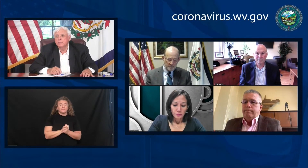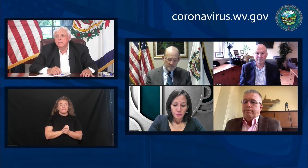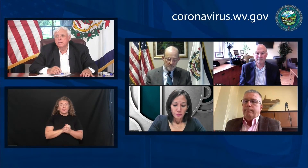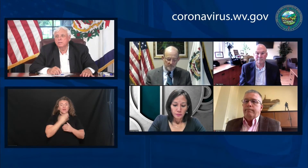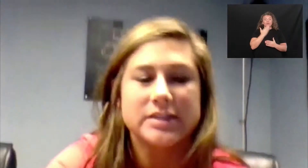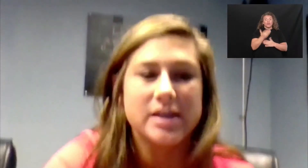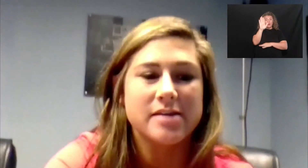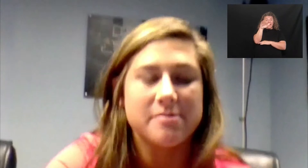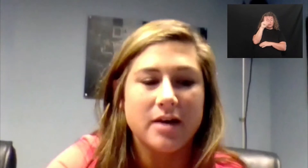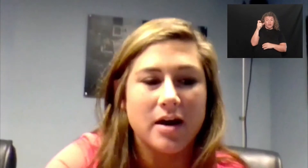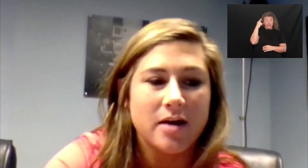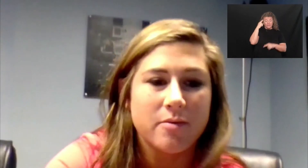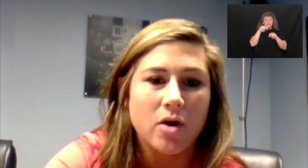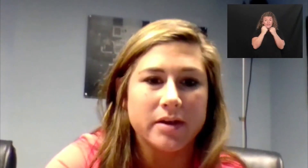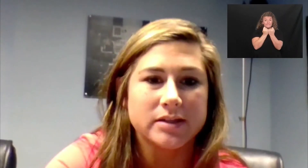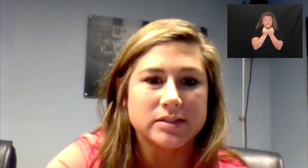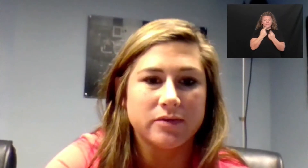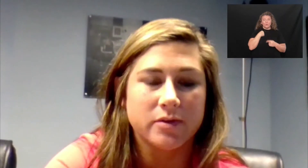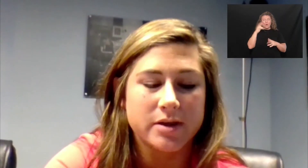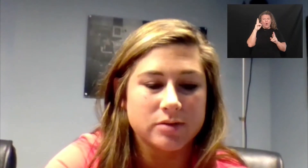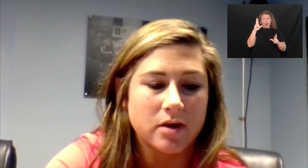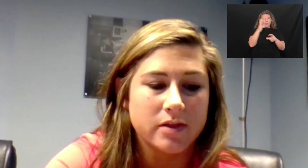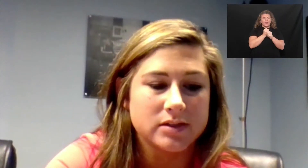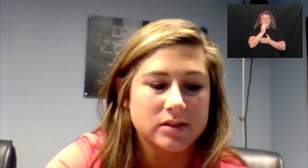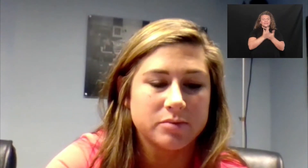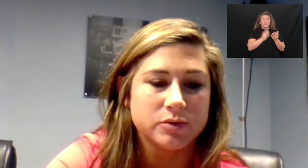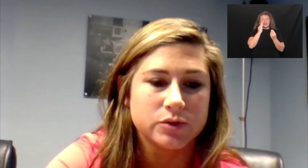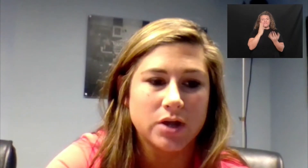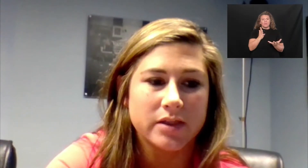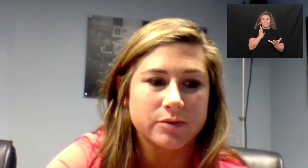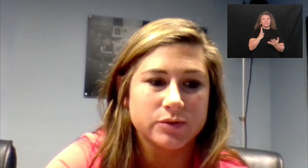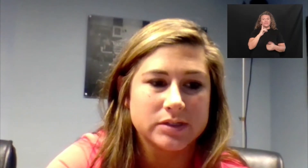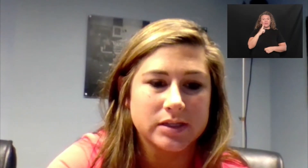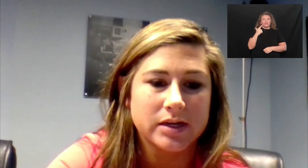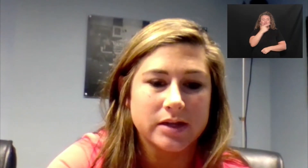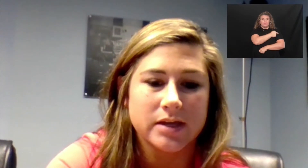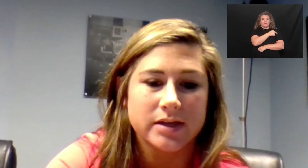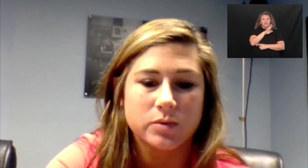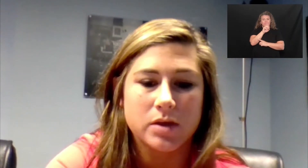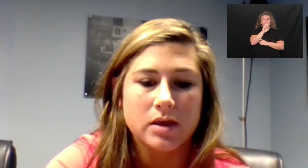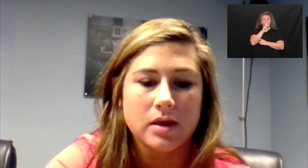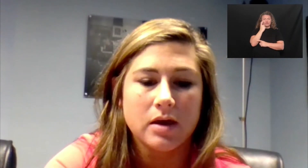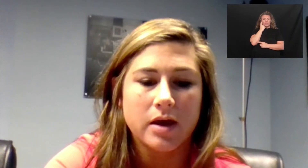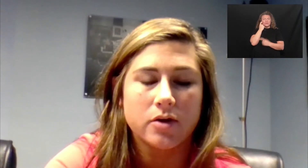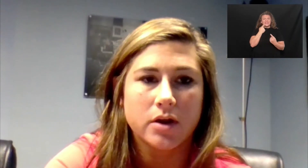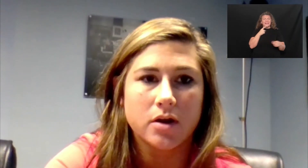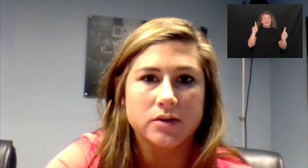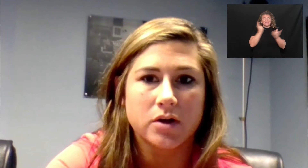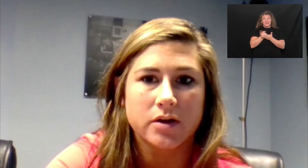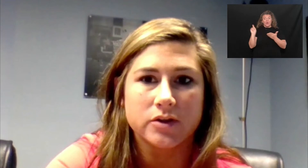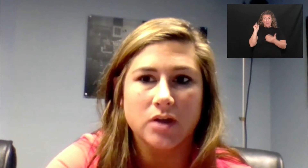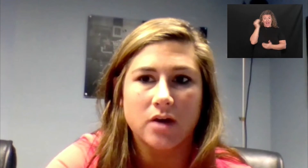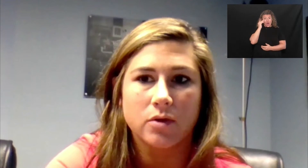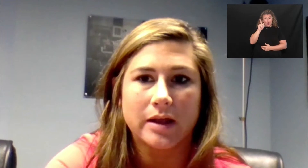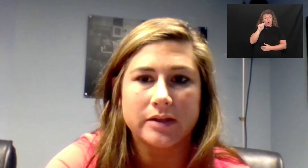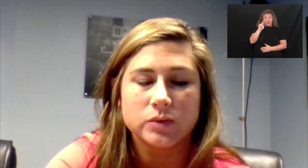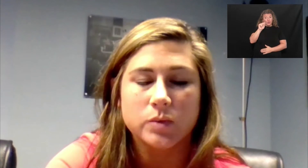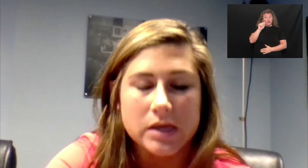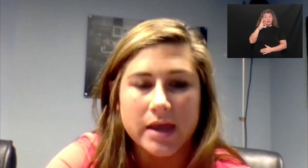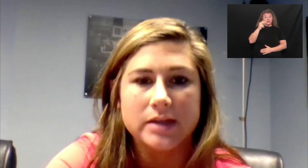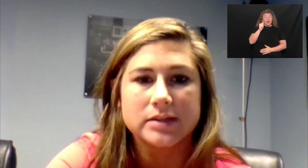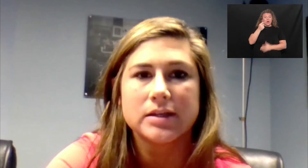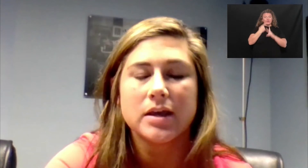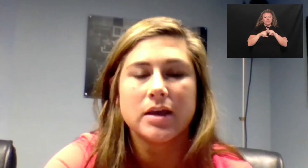afternoon, Governor and team. We're hoping to get some information on the booster shot that was recently announced last week. I know Kanawha started their soft rollout